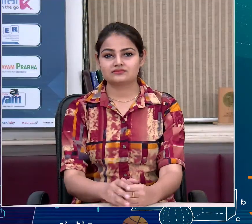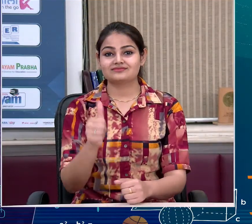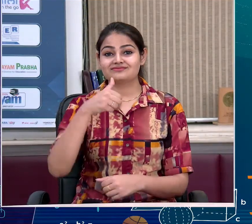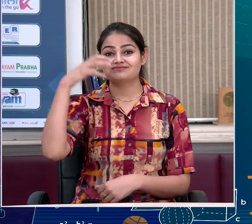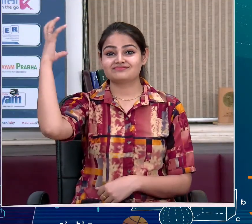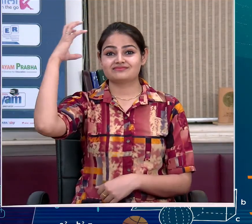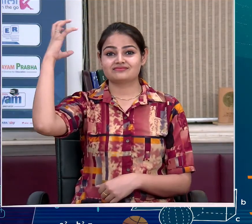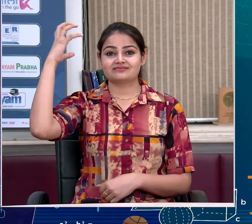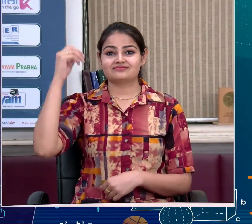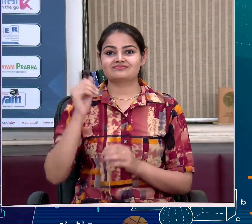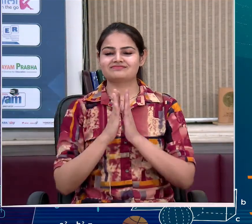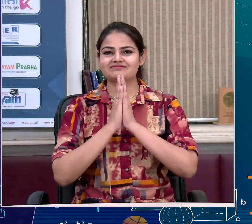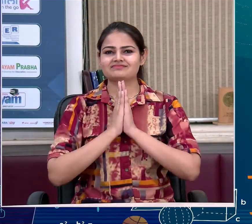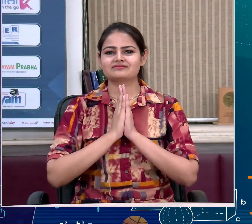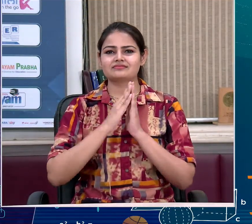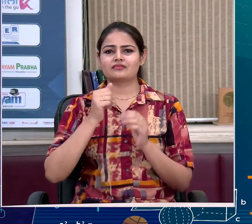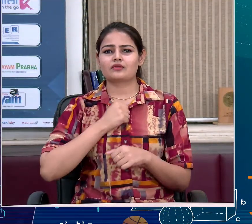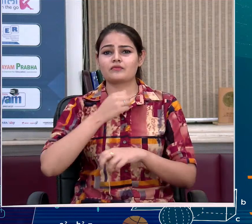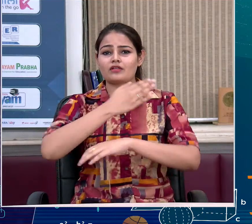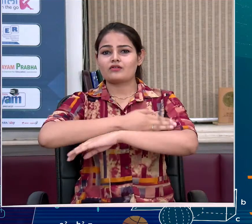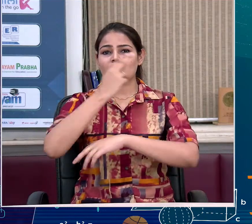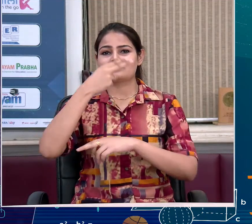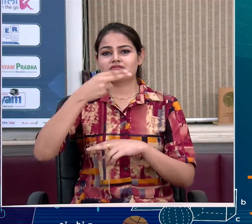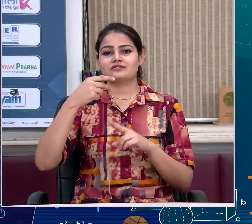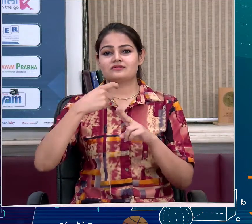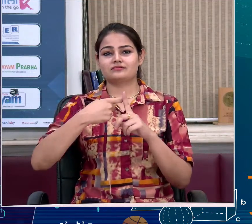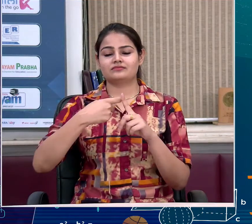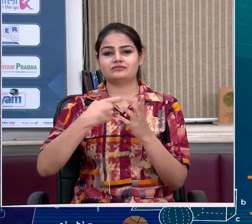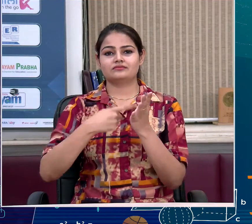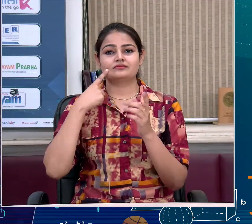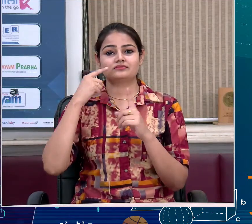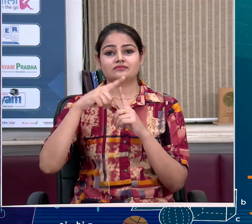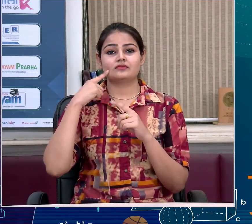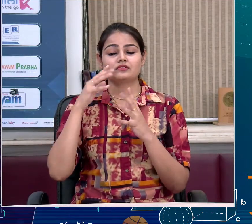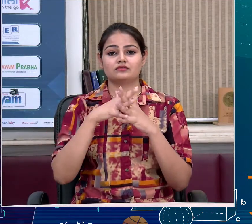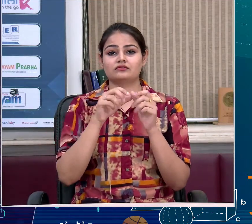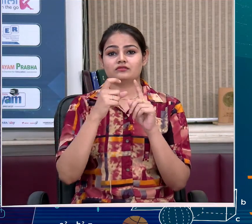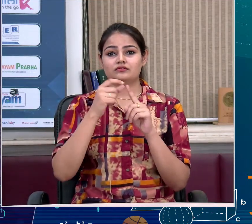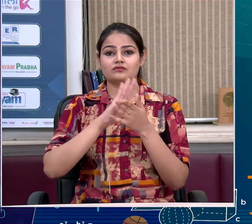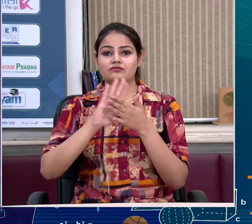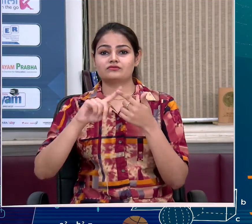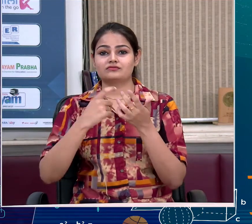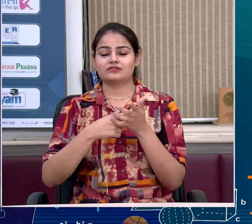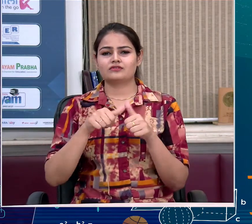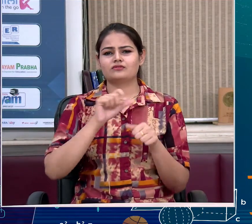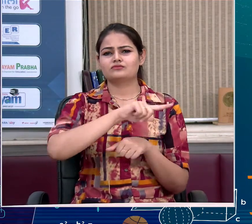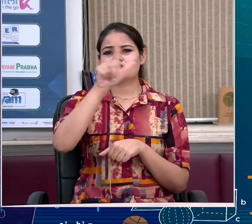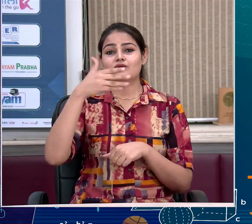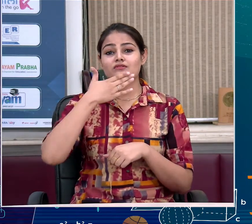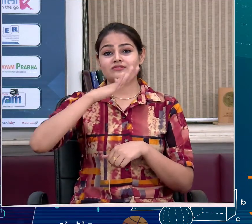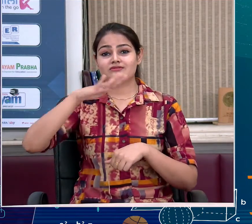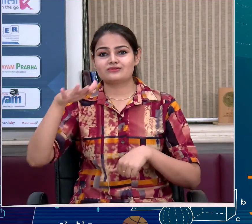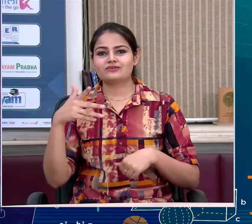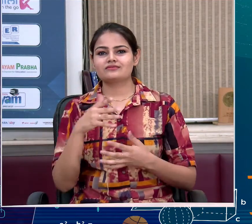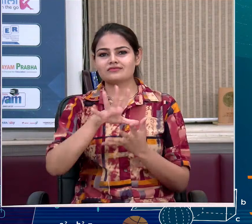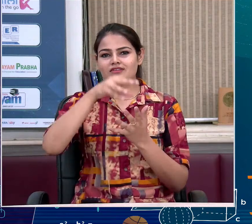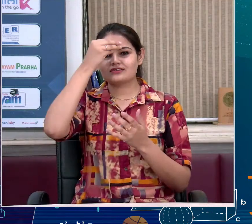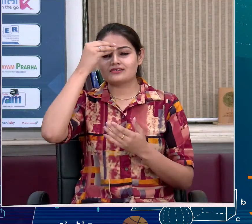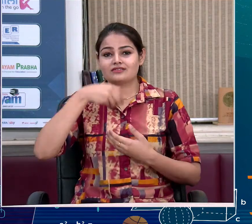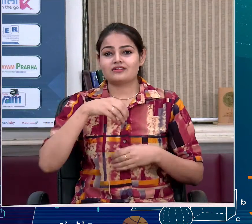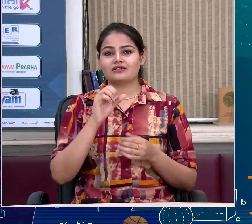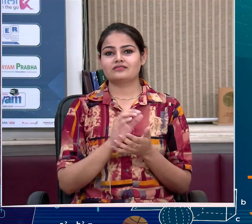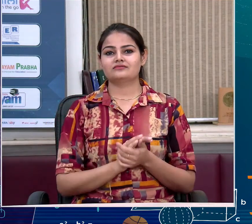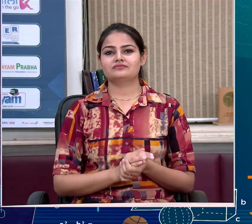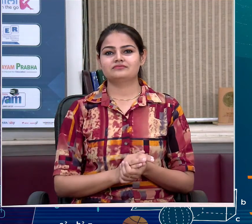Good afternoon, Namaskar. I, Kriti Vadhera, would like to welcome all the teachers, learners, educators, students to CIET NCRT's